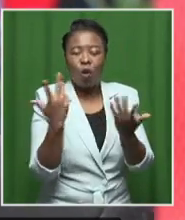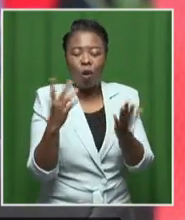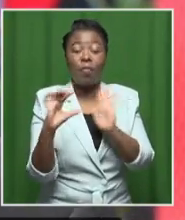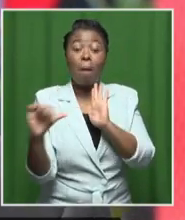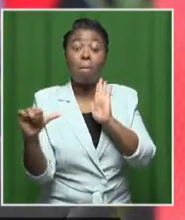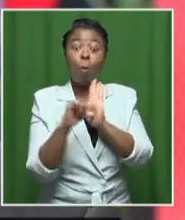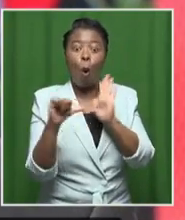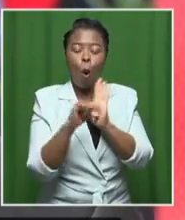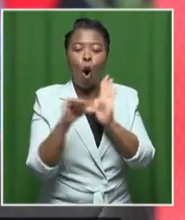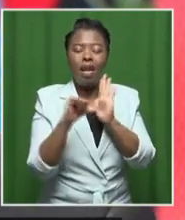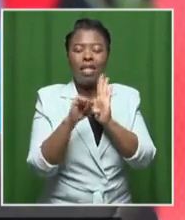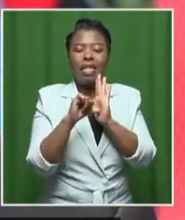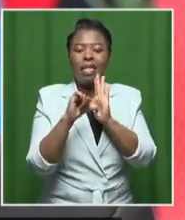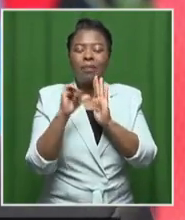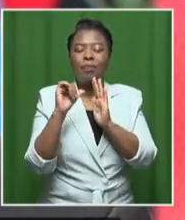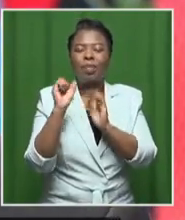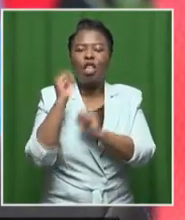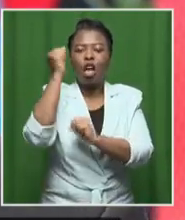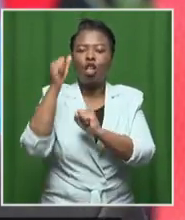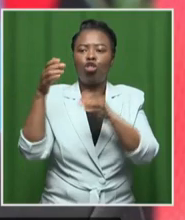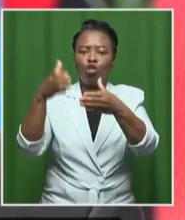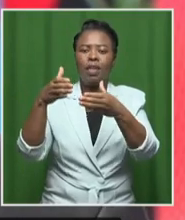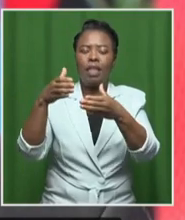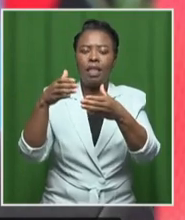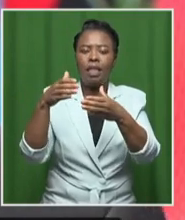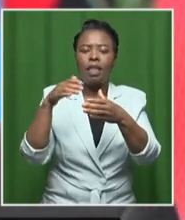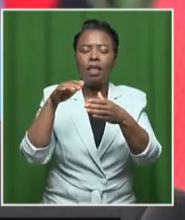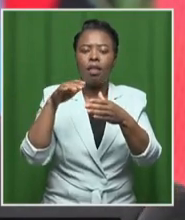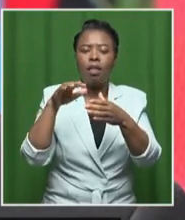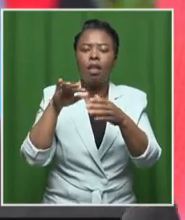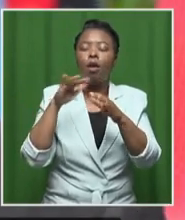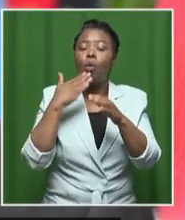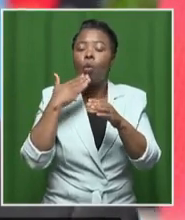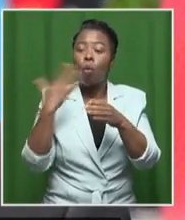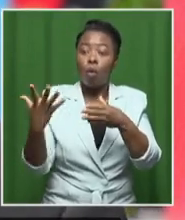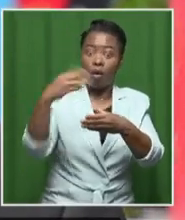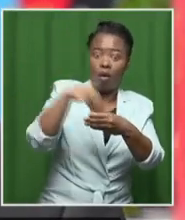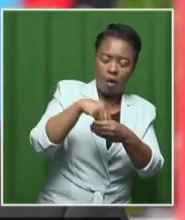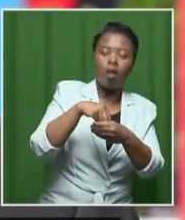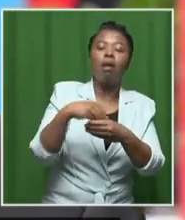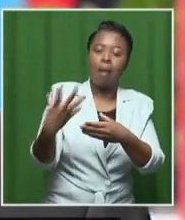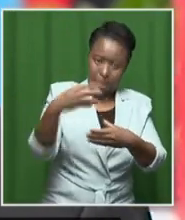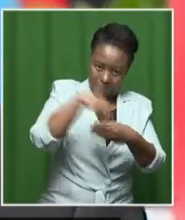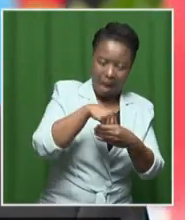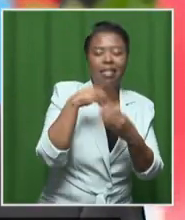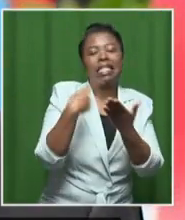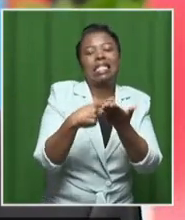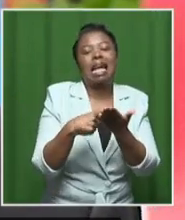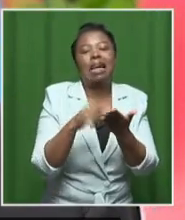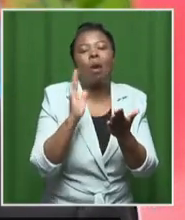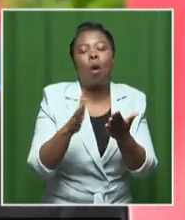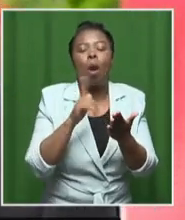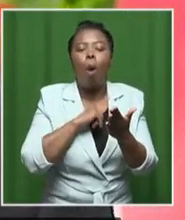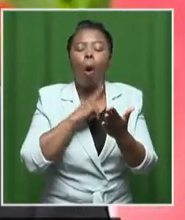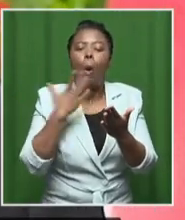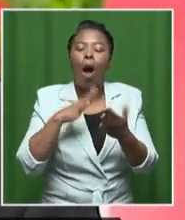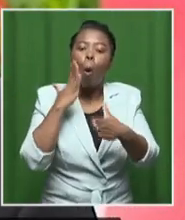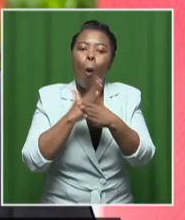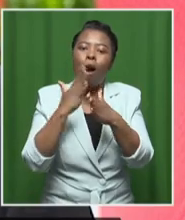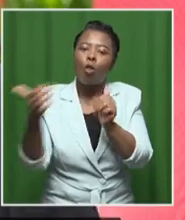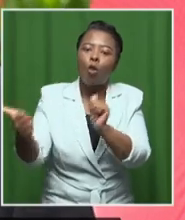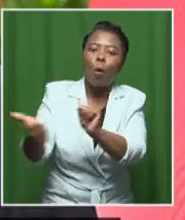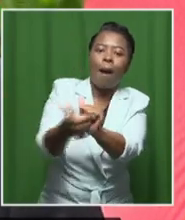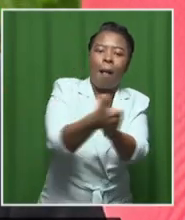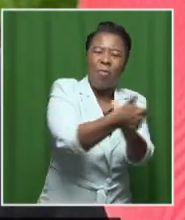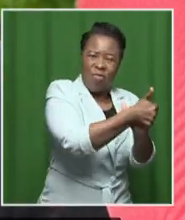industry players will be part of those negotiations to ensure that indeed there is collaboration, but